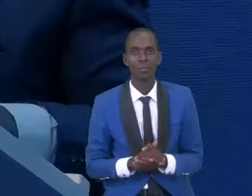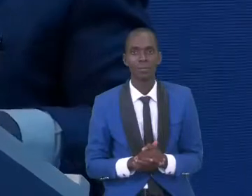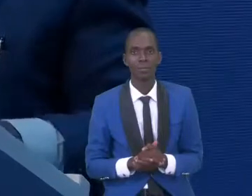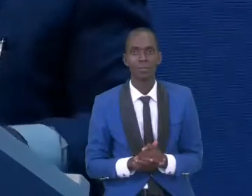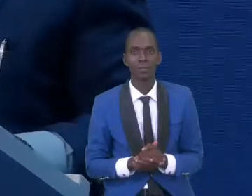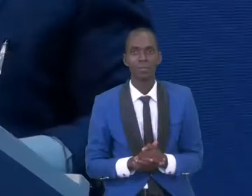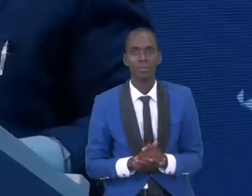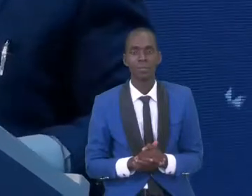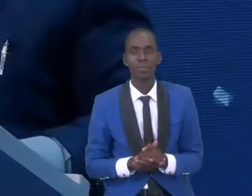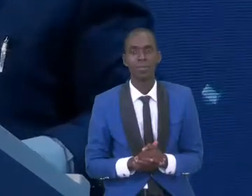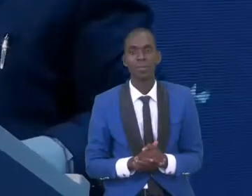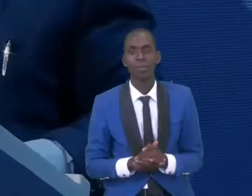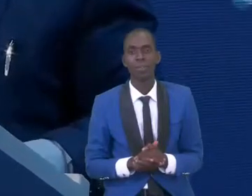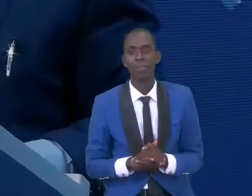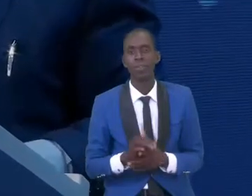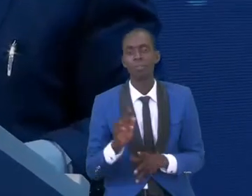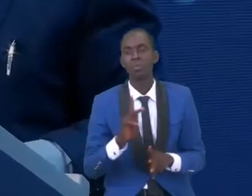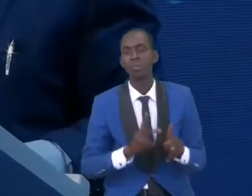At the far back,